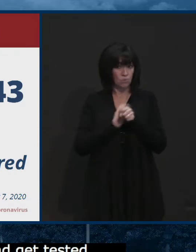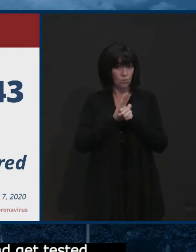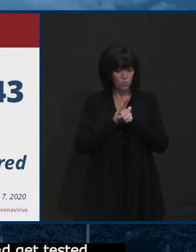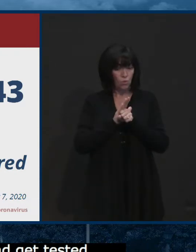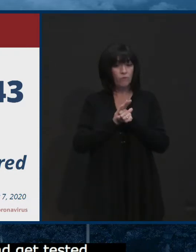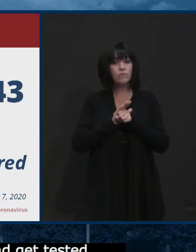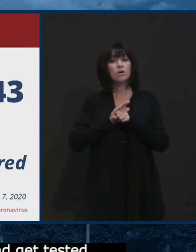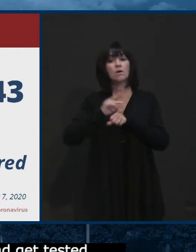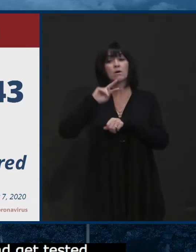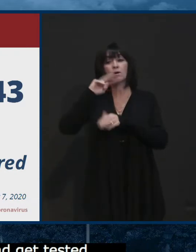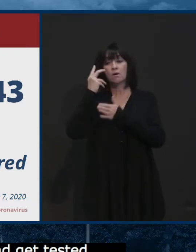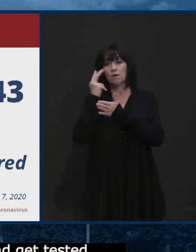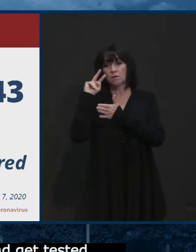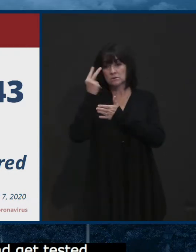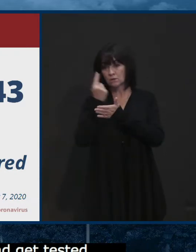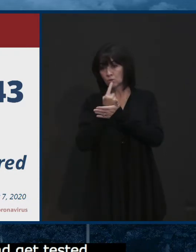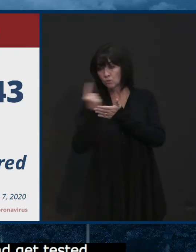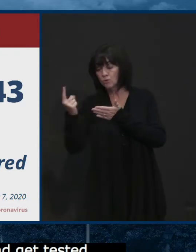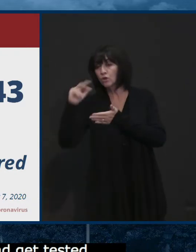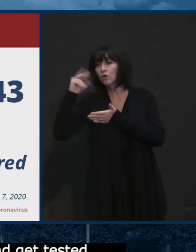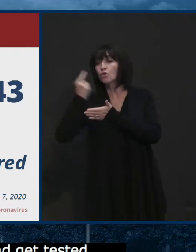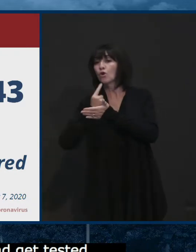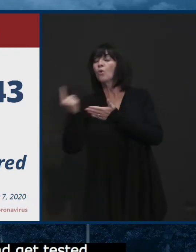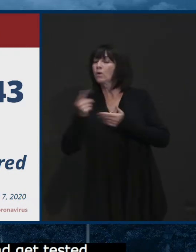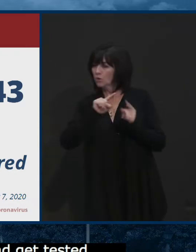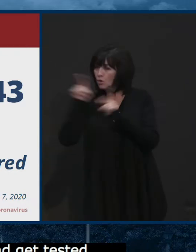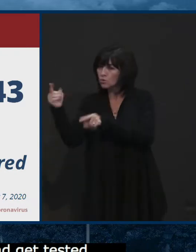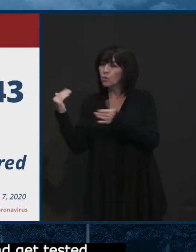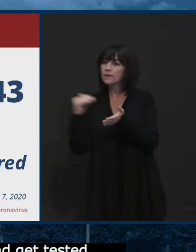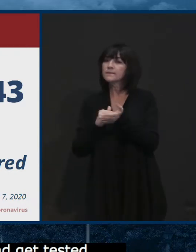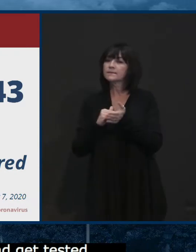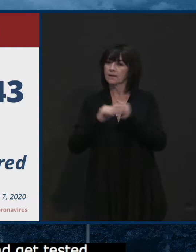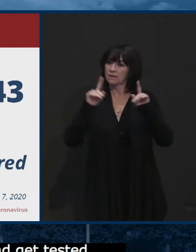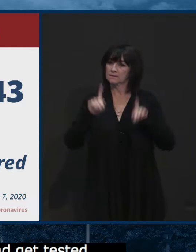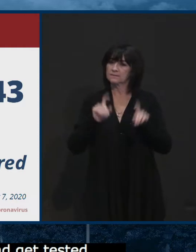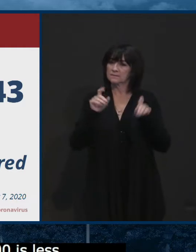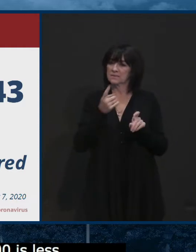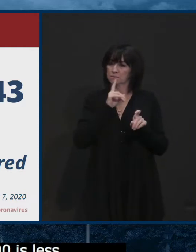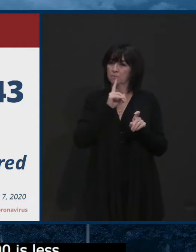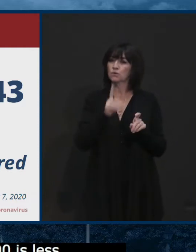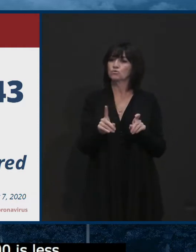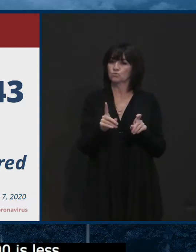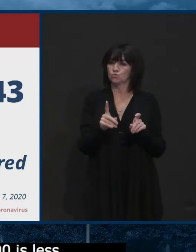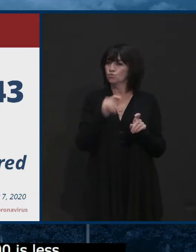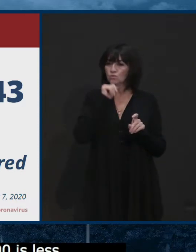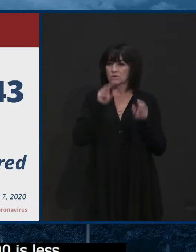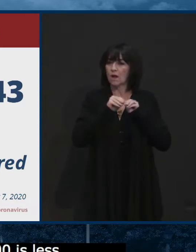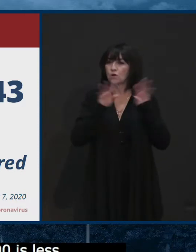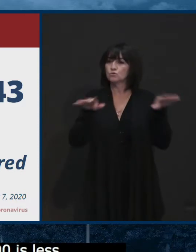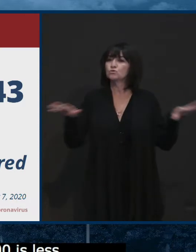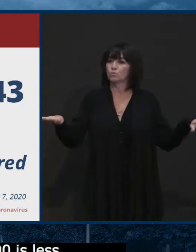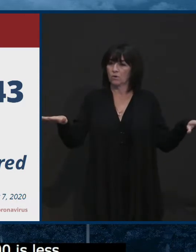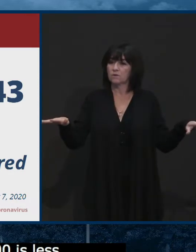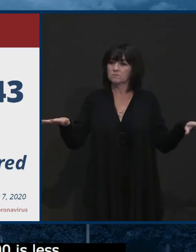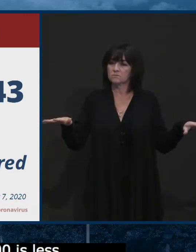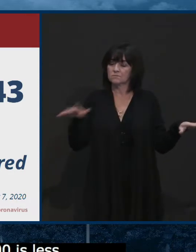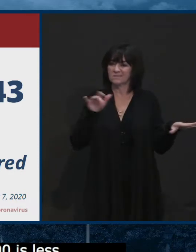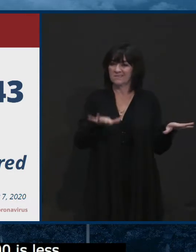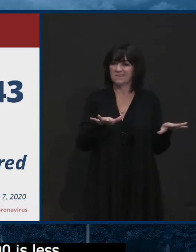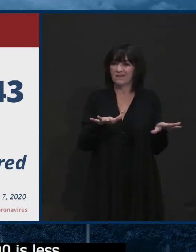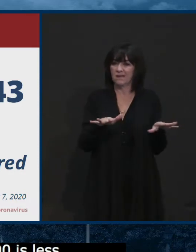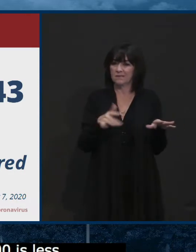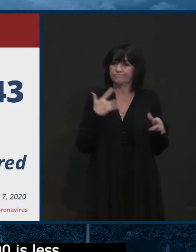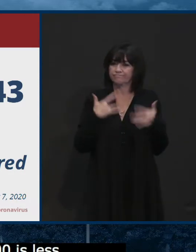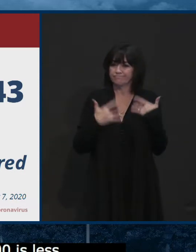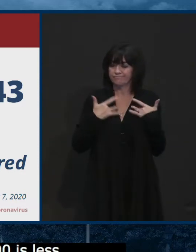less meaningful than it was 5 months ago. And so the number that we're using now is the total number of